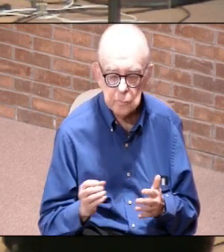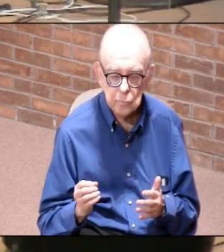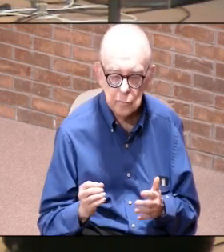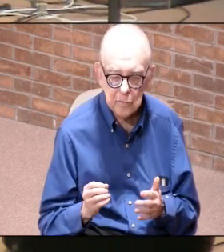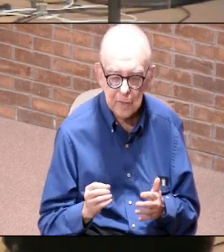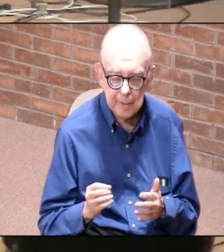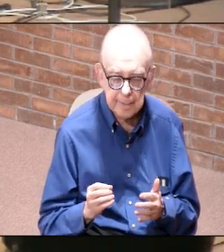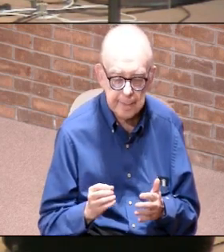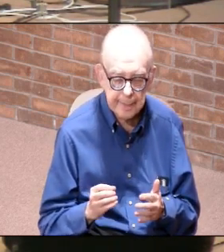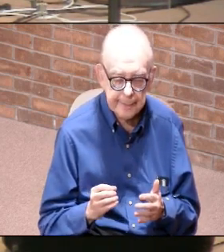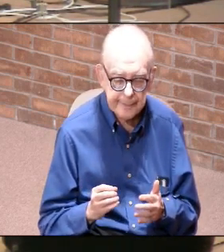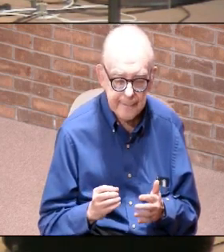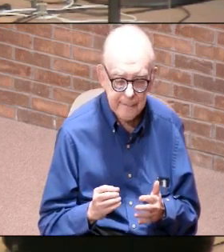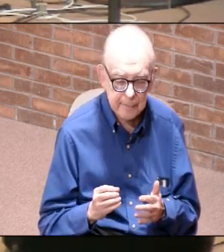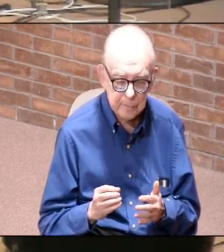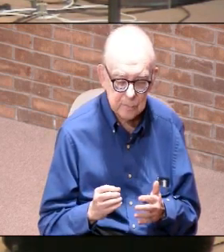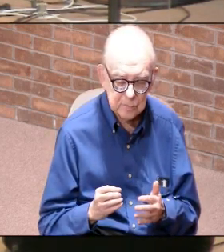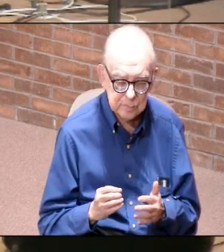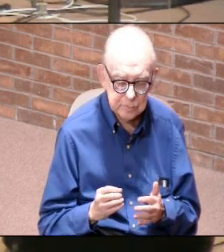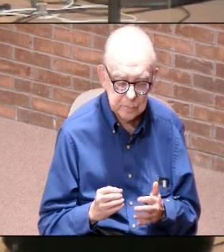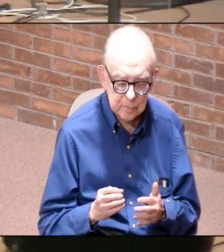so